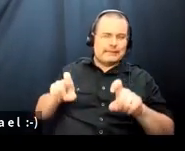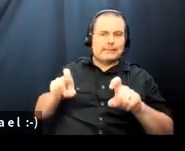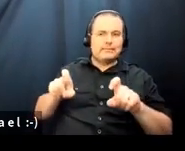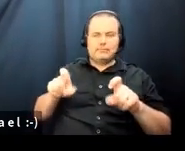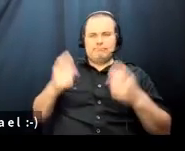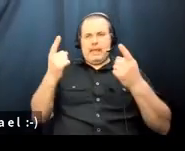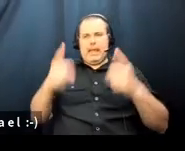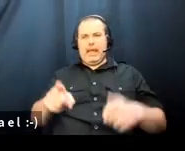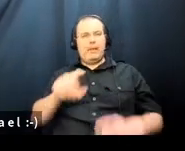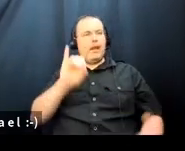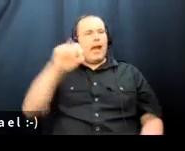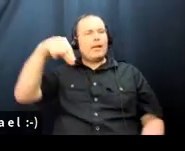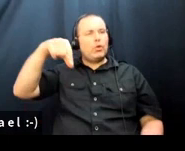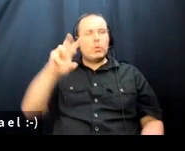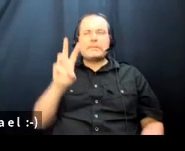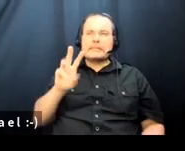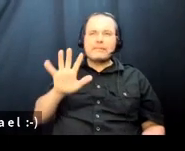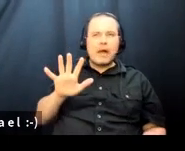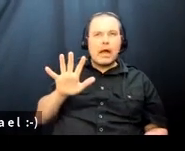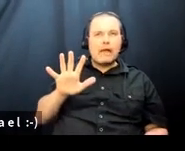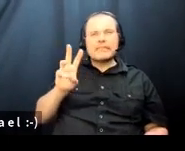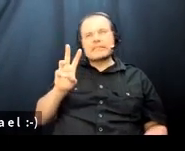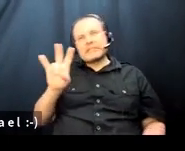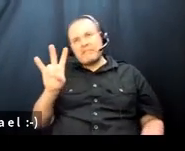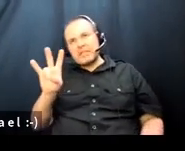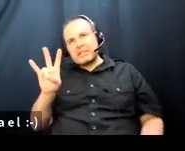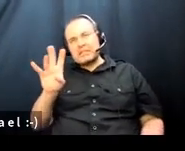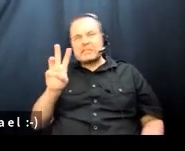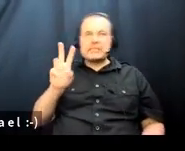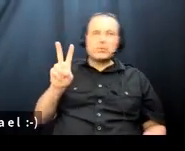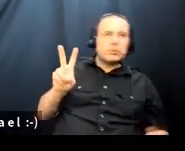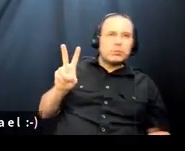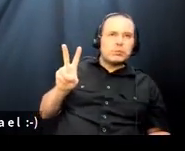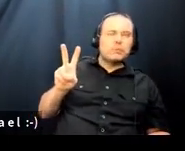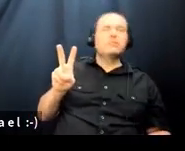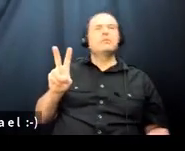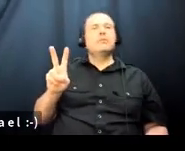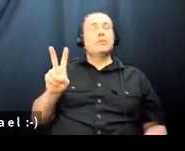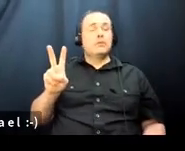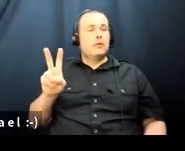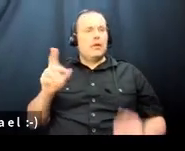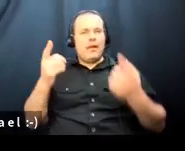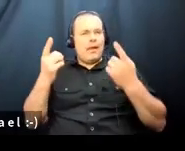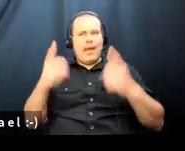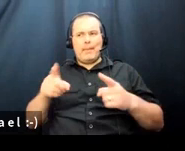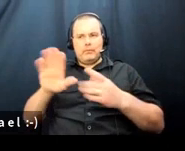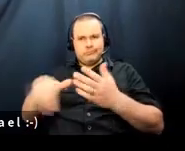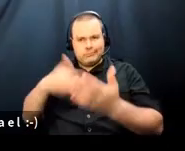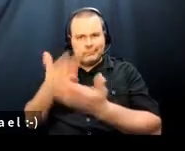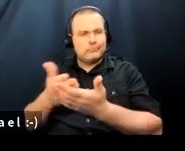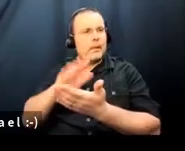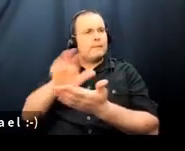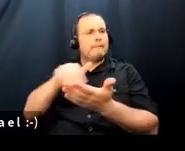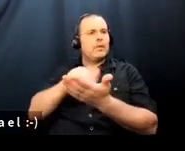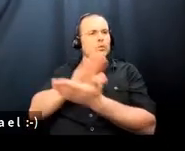of 65, 67, 62. But then by the time they reached middle school